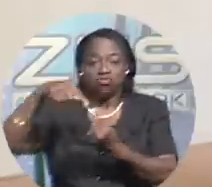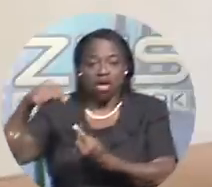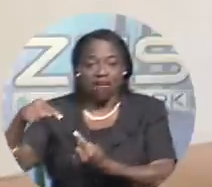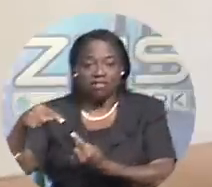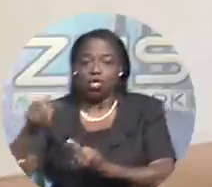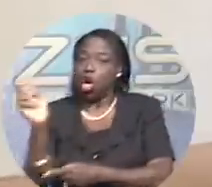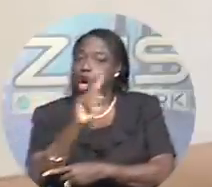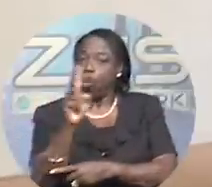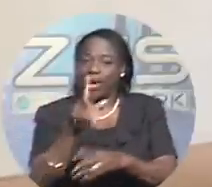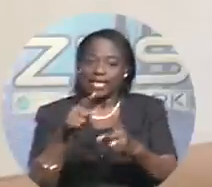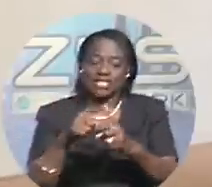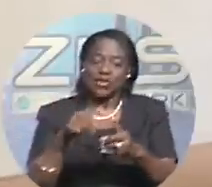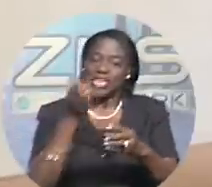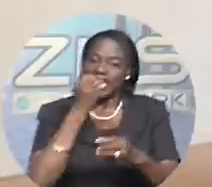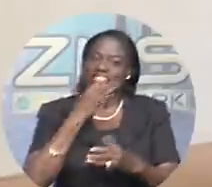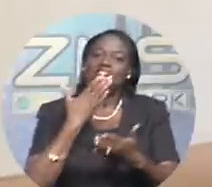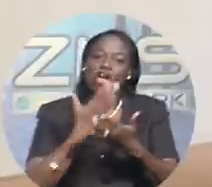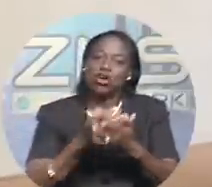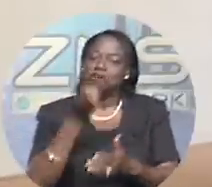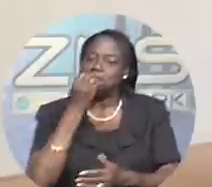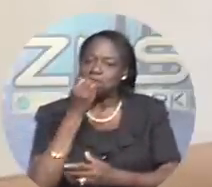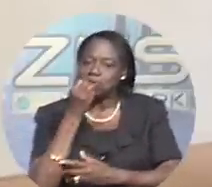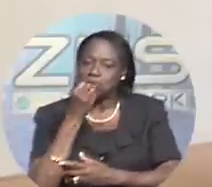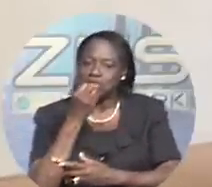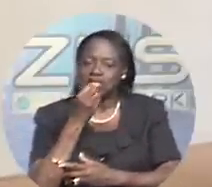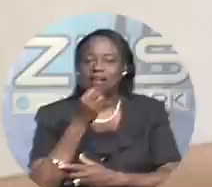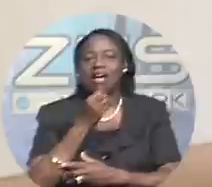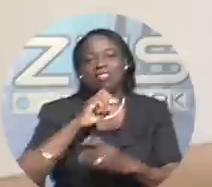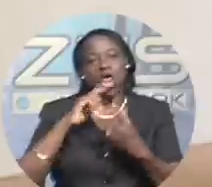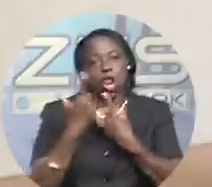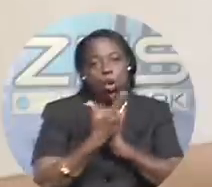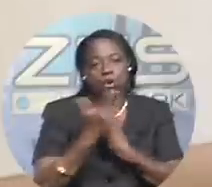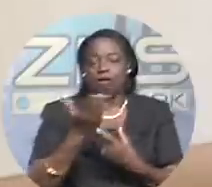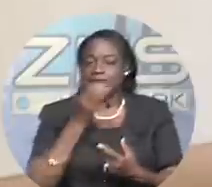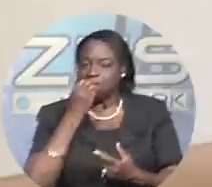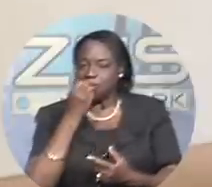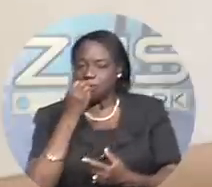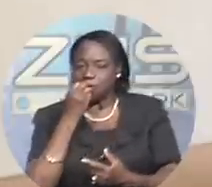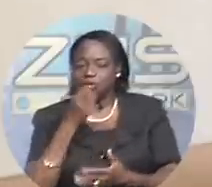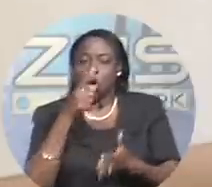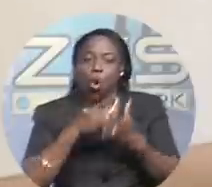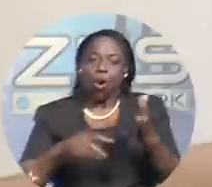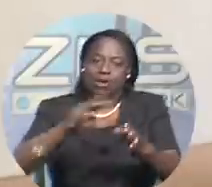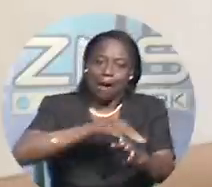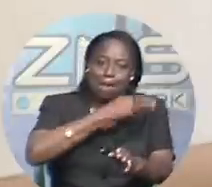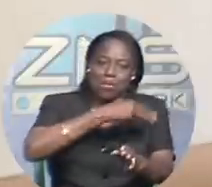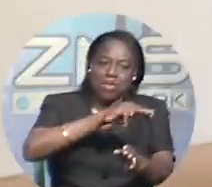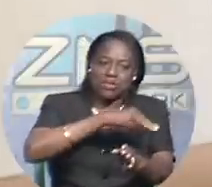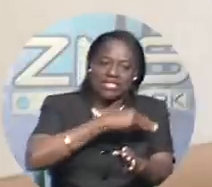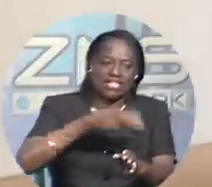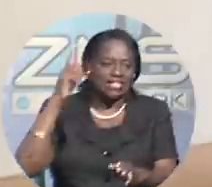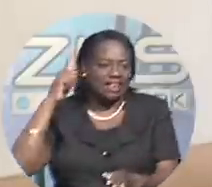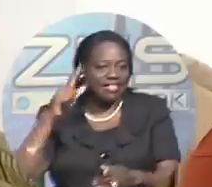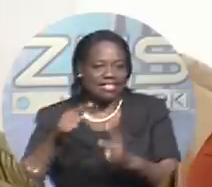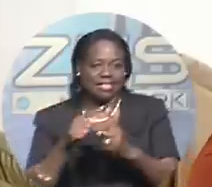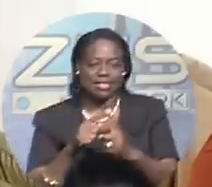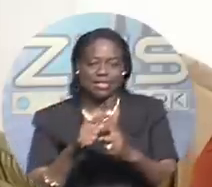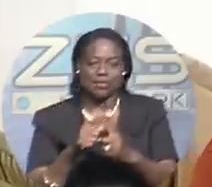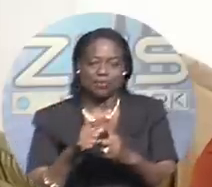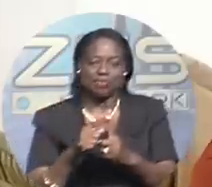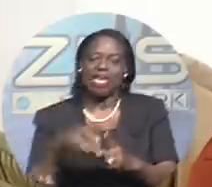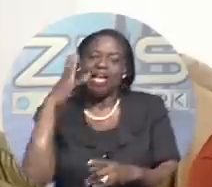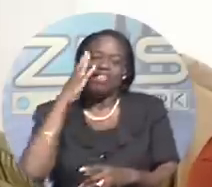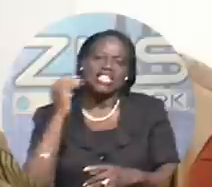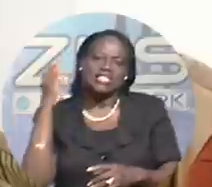where to eat the good stuff, the local stuff. They want to know where to, what music to listen to. The